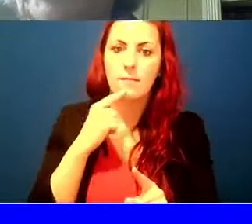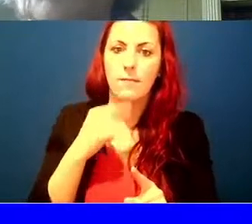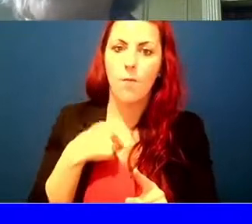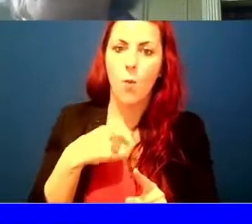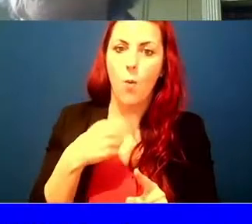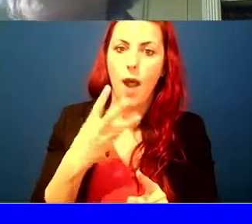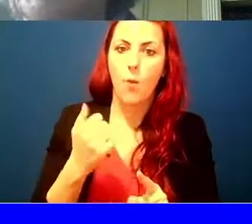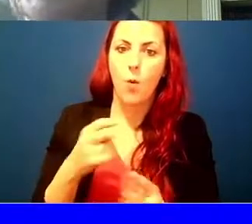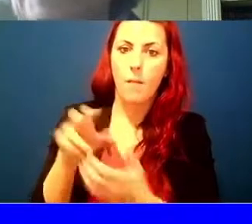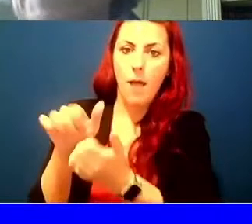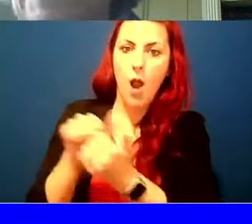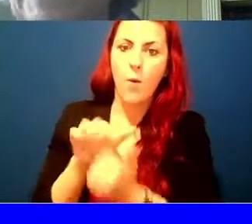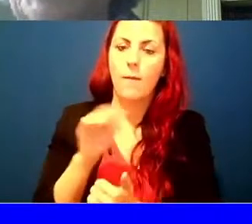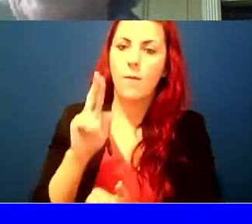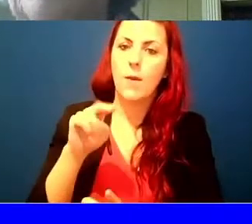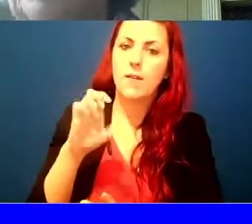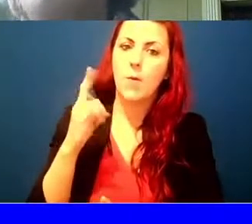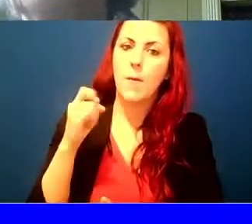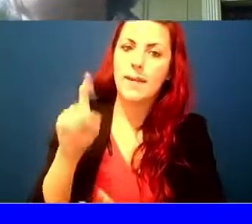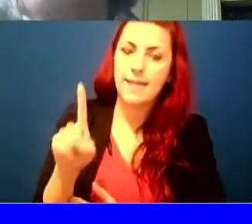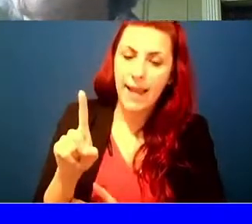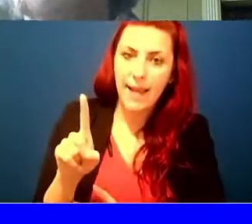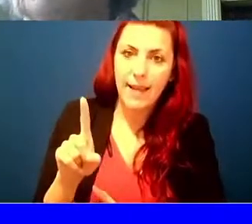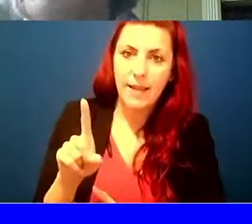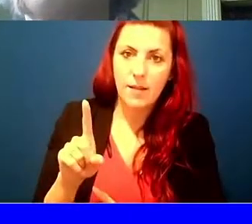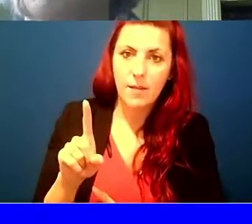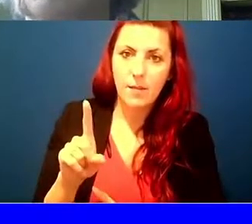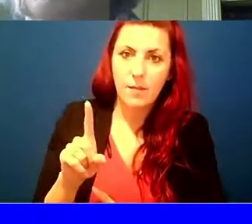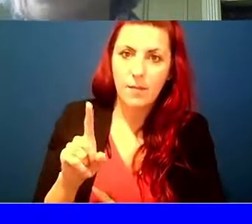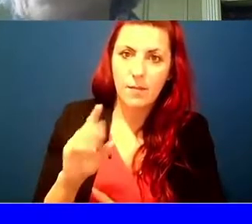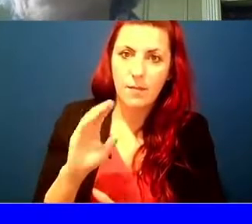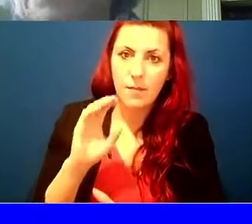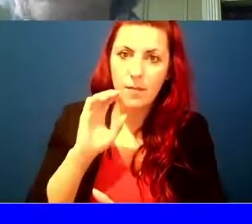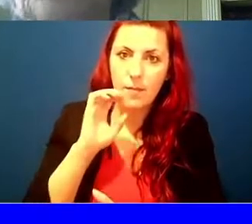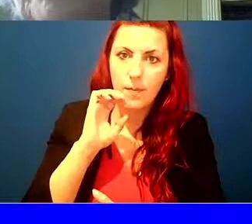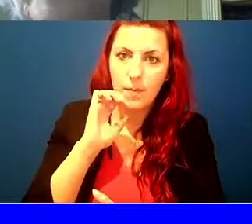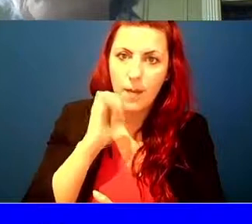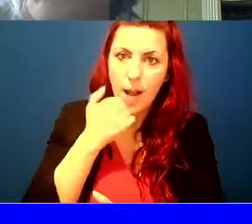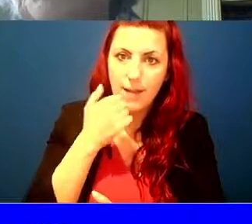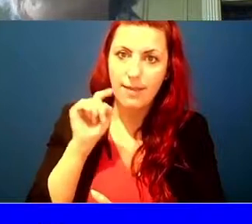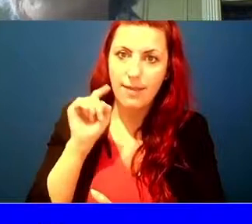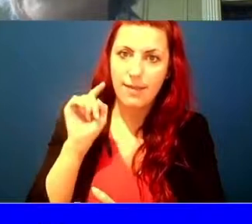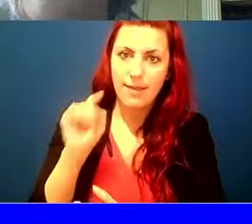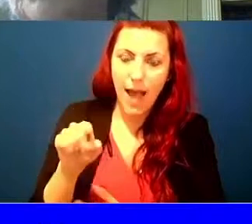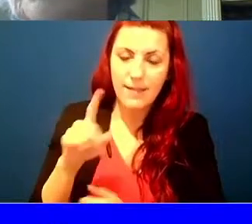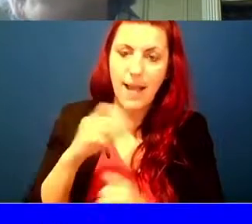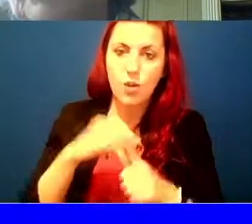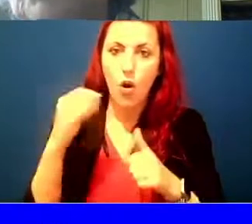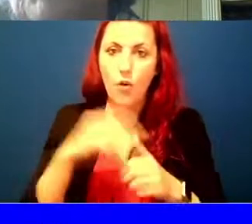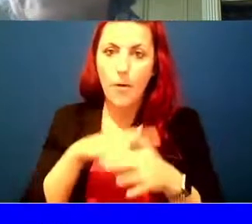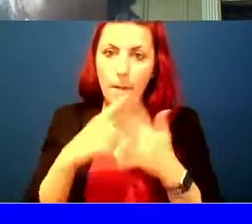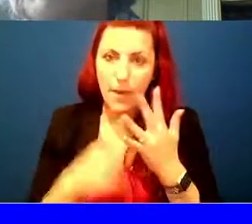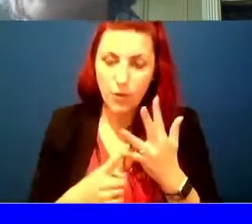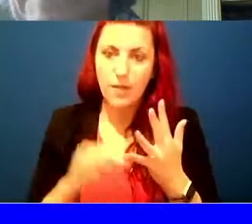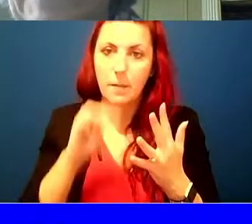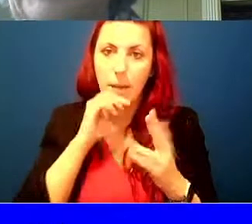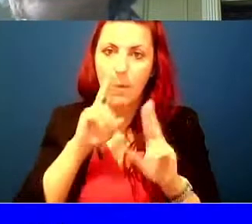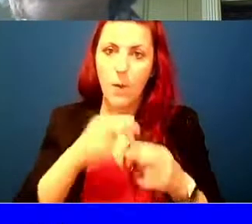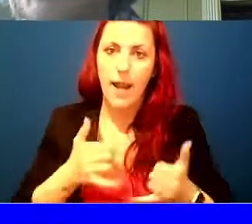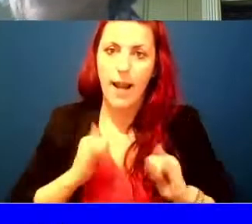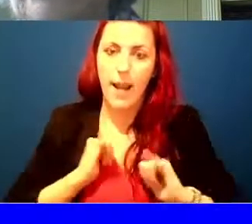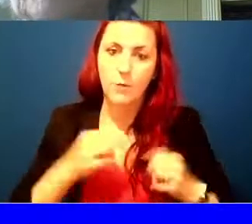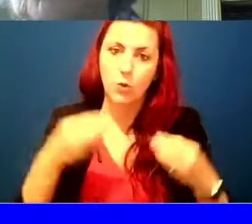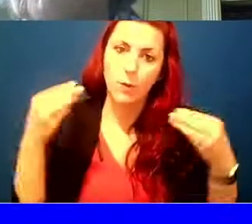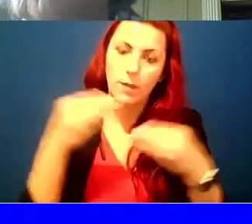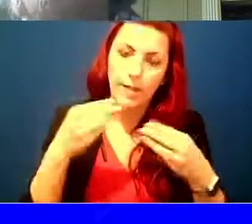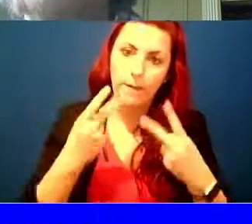obligations to take all appropriate legislative, administrative, social, educational and other measures to protect vulnerable or at-risk